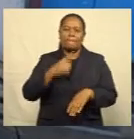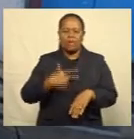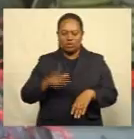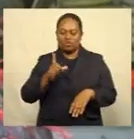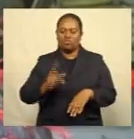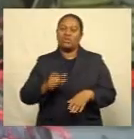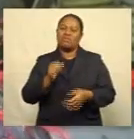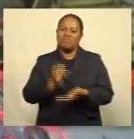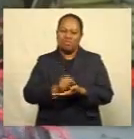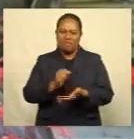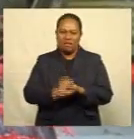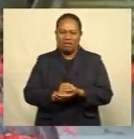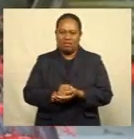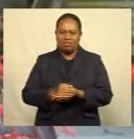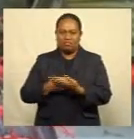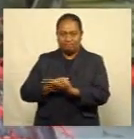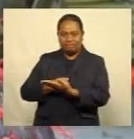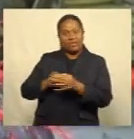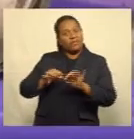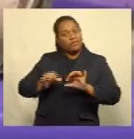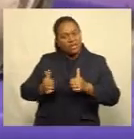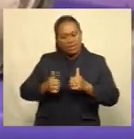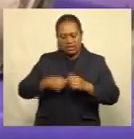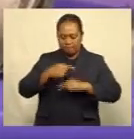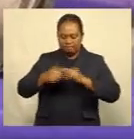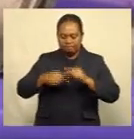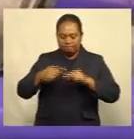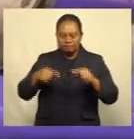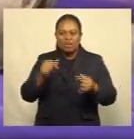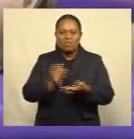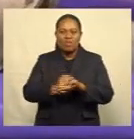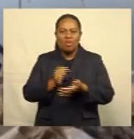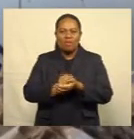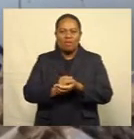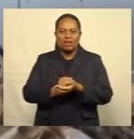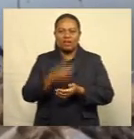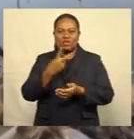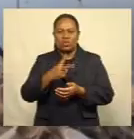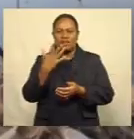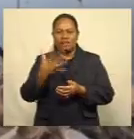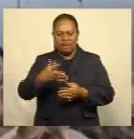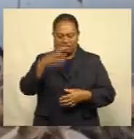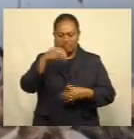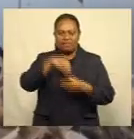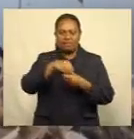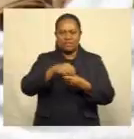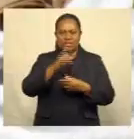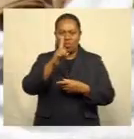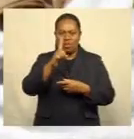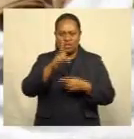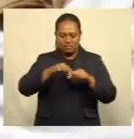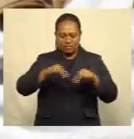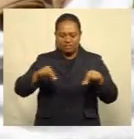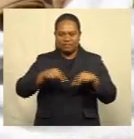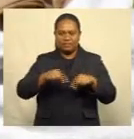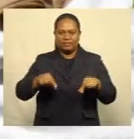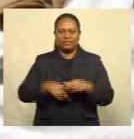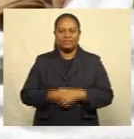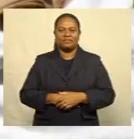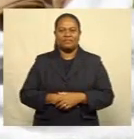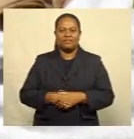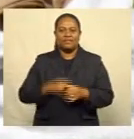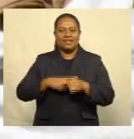this, the strips are tied together, 25 strips in one batch, then we string them together in tents. This is the